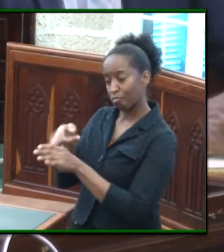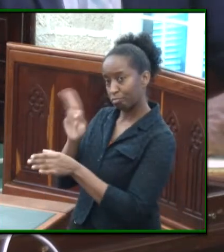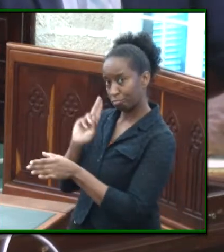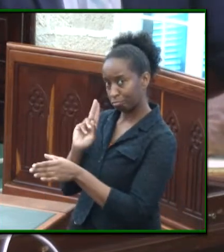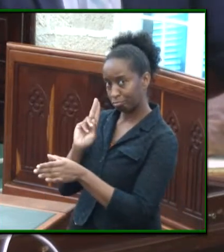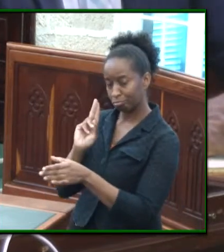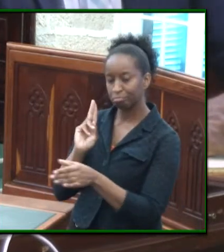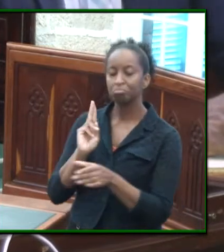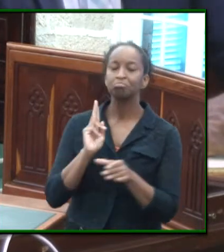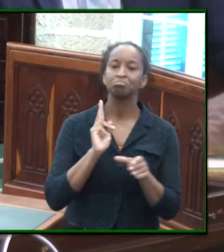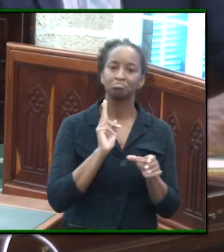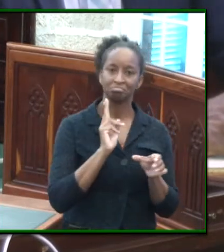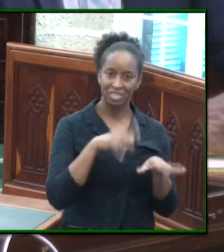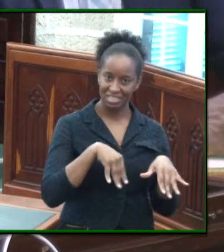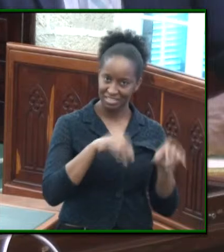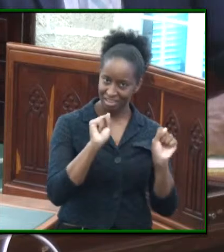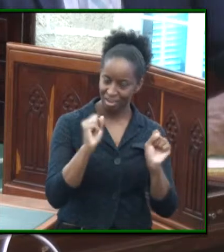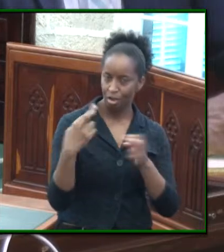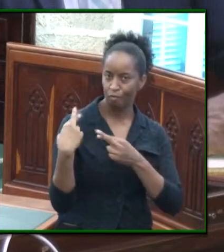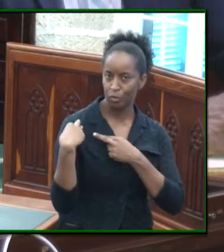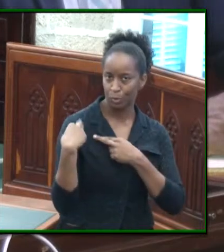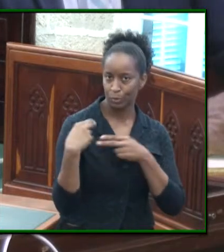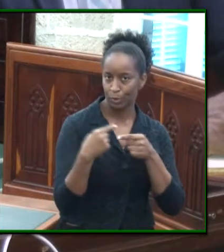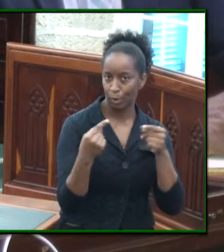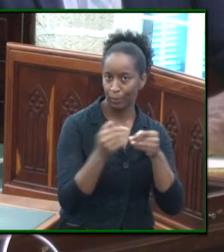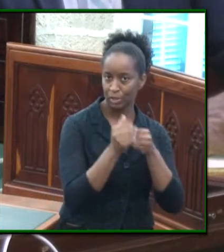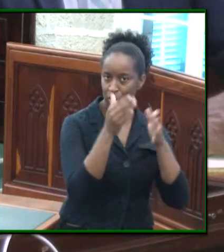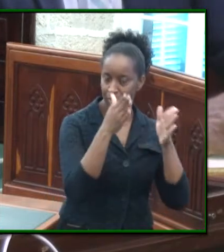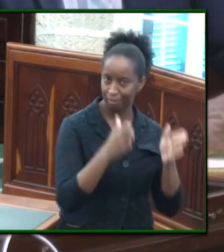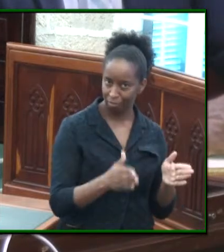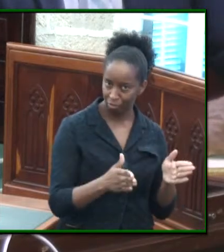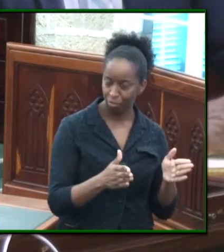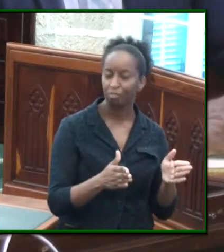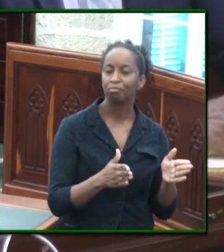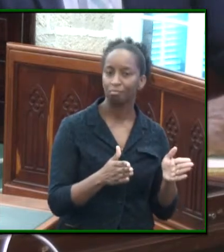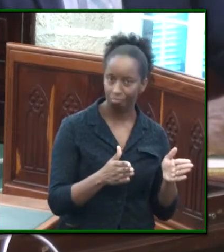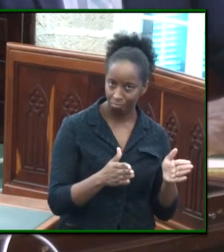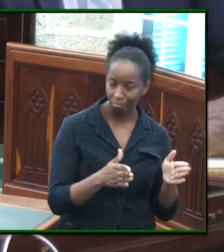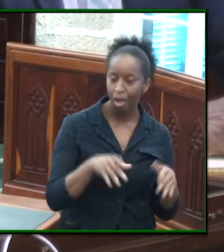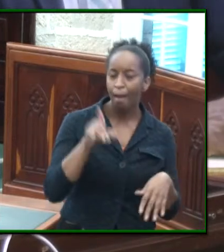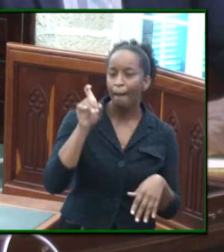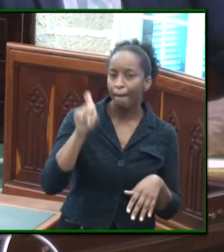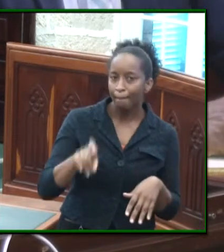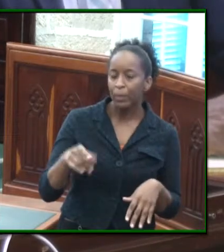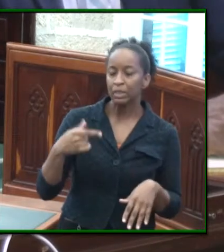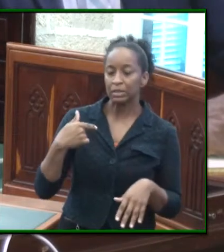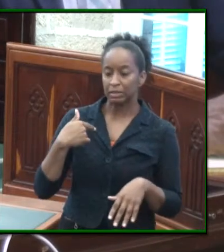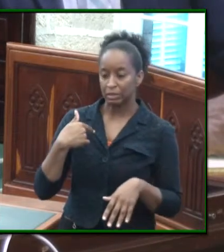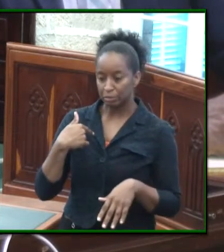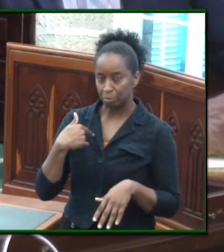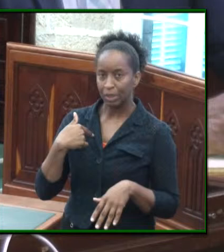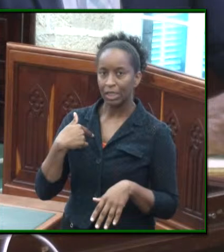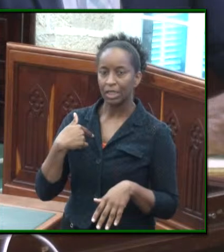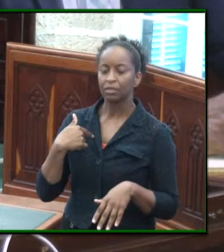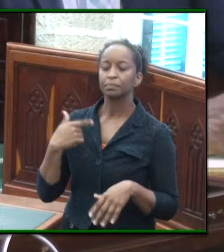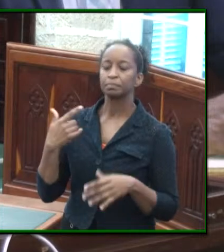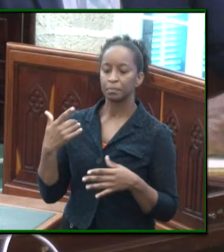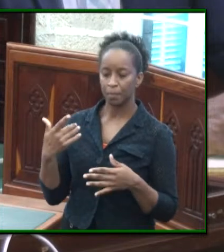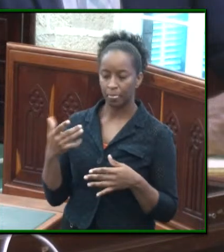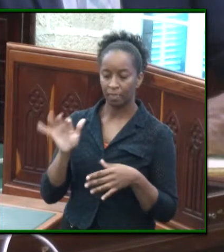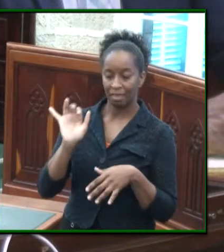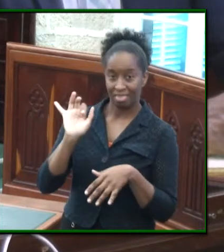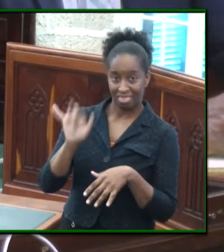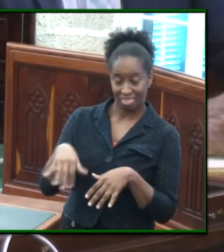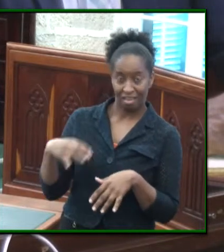hear his views as the leader of the opposition. That work is completed.